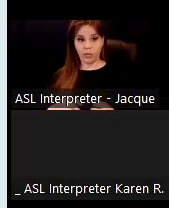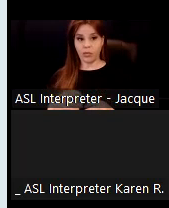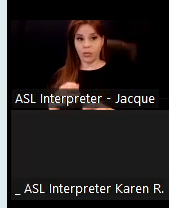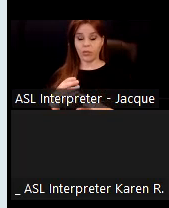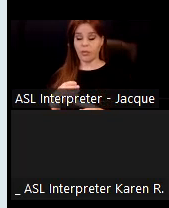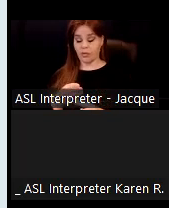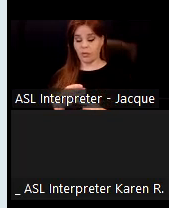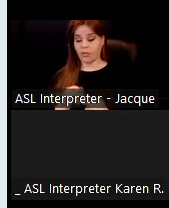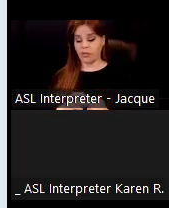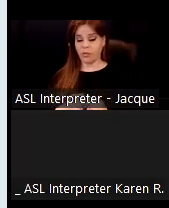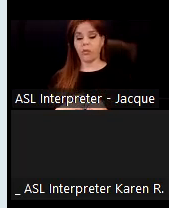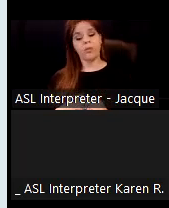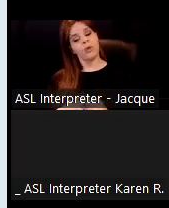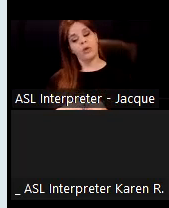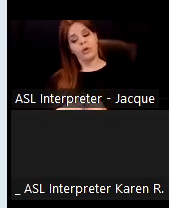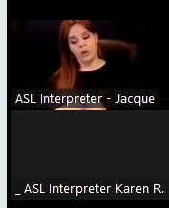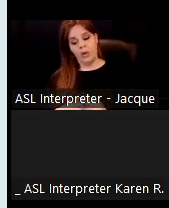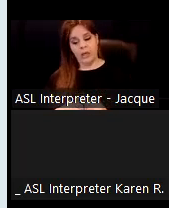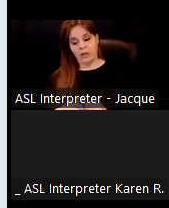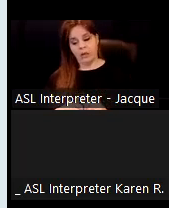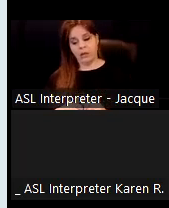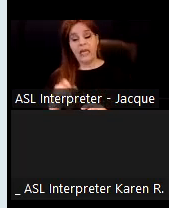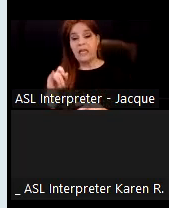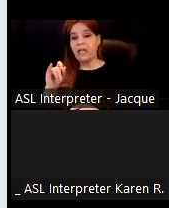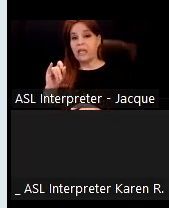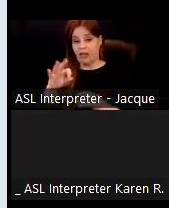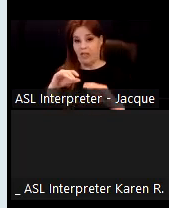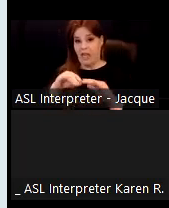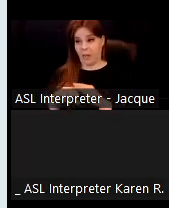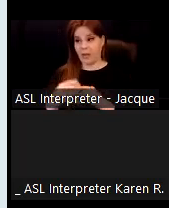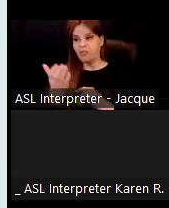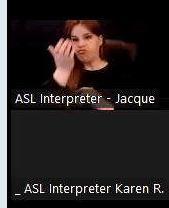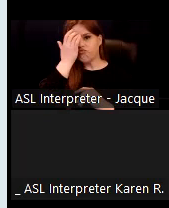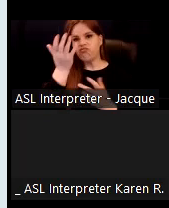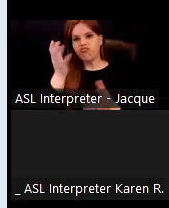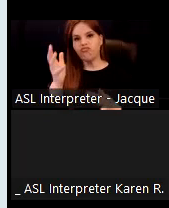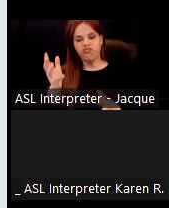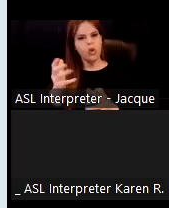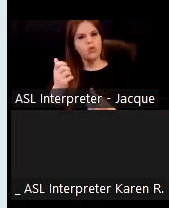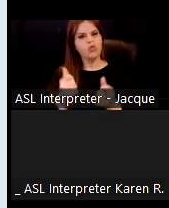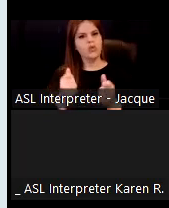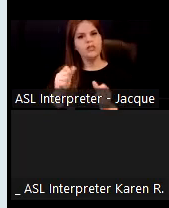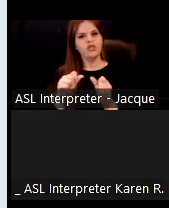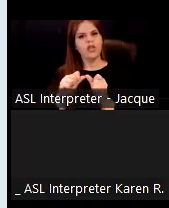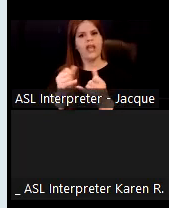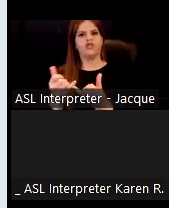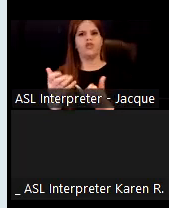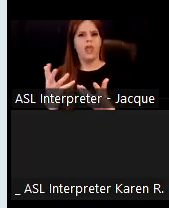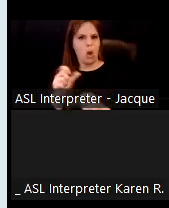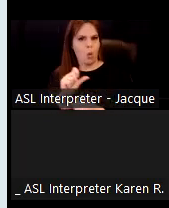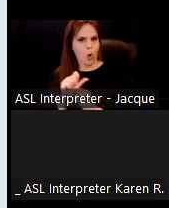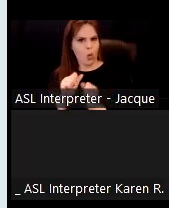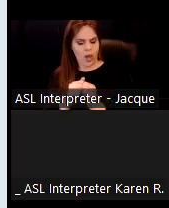before, if they come in knowing which agency they want to work with, the assessment would